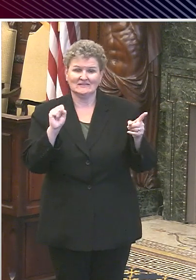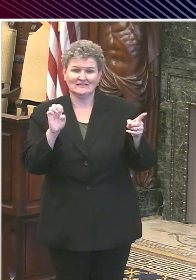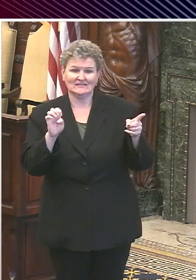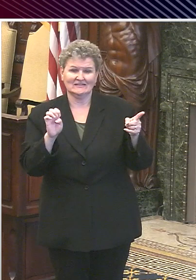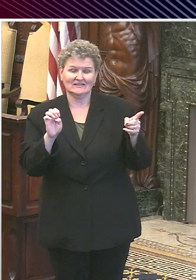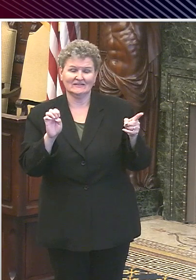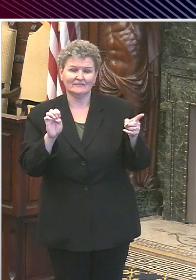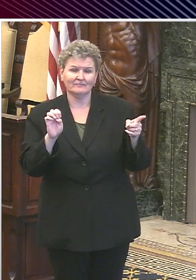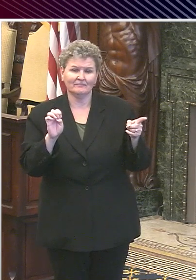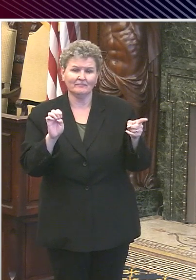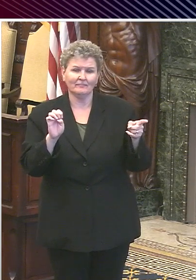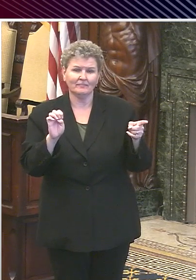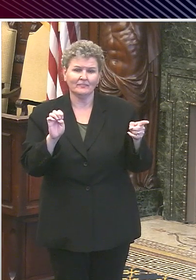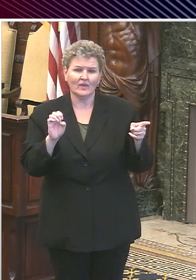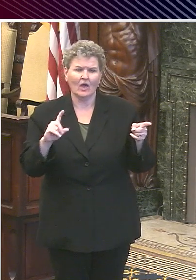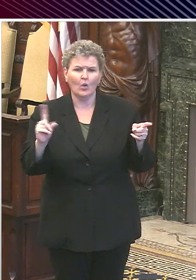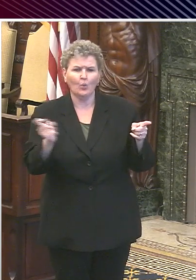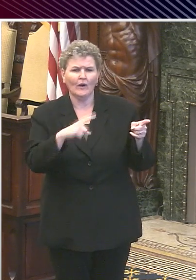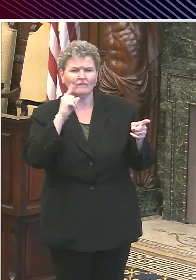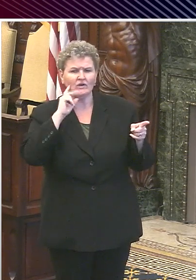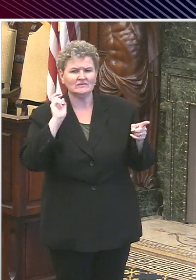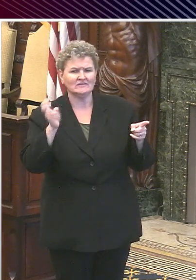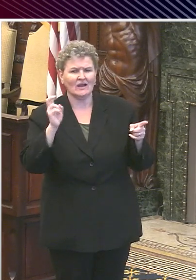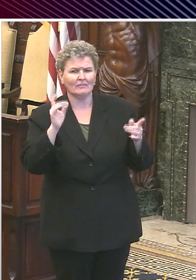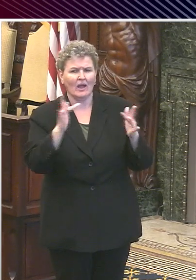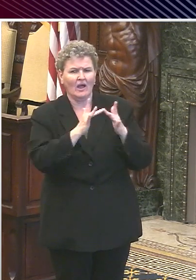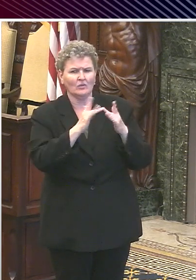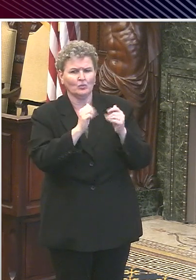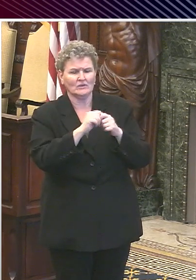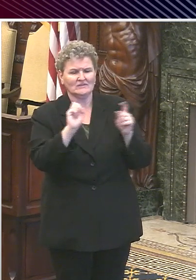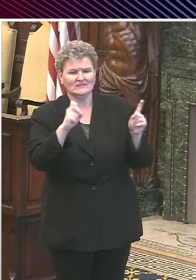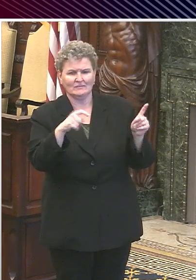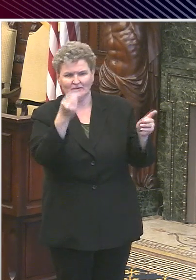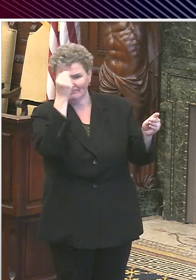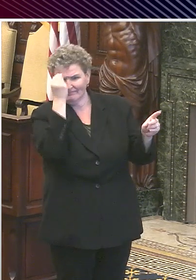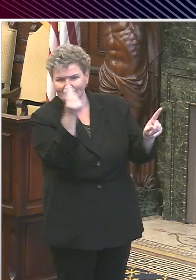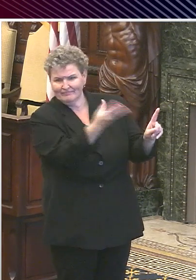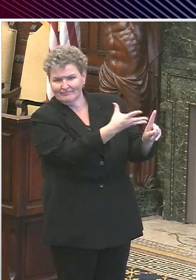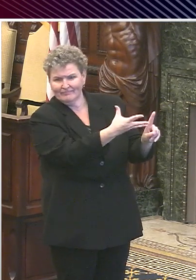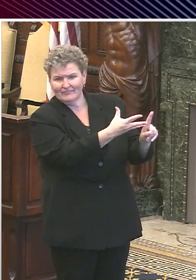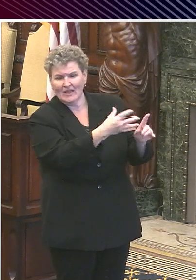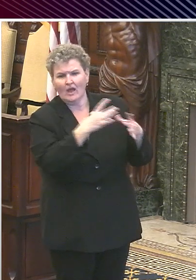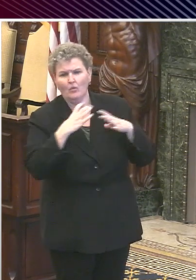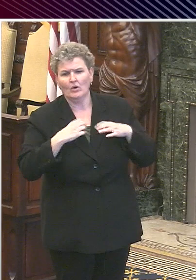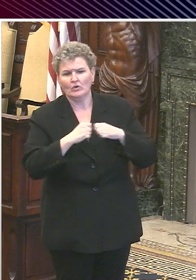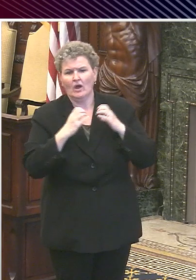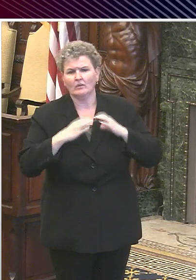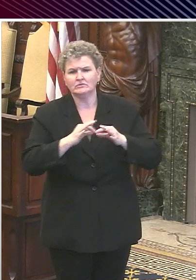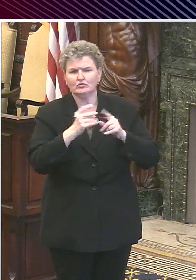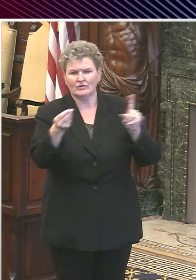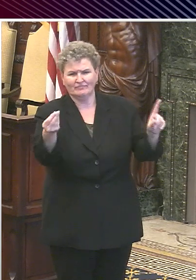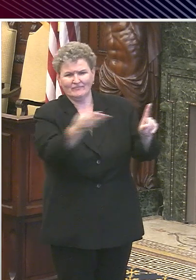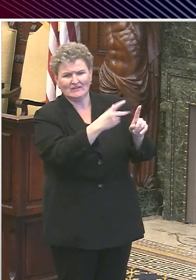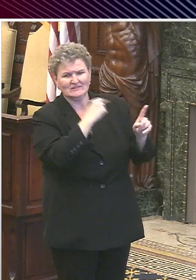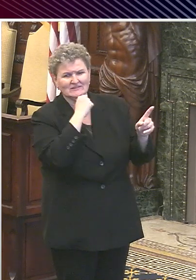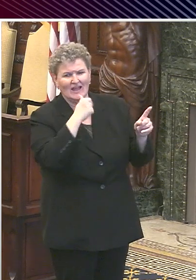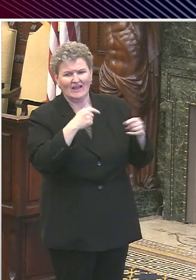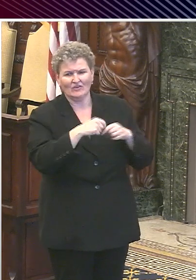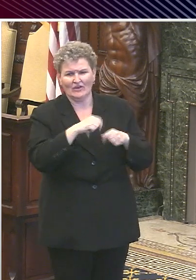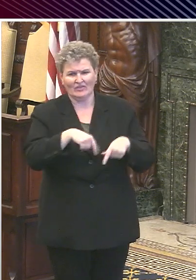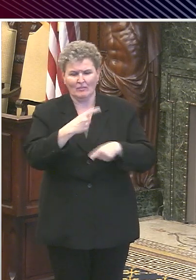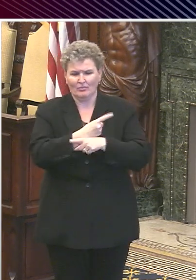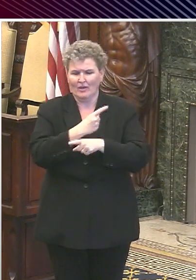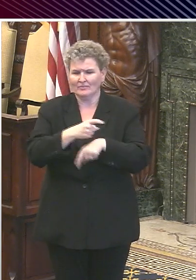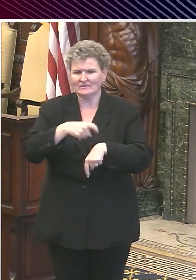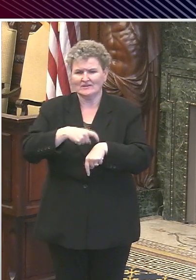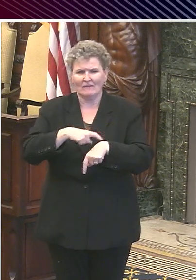fact a question for SEPTA. You could reach out to their media relations department. I'm sure they can clarify that it's not be appropriate to